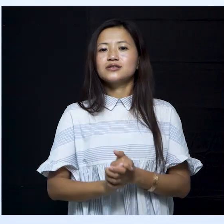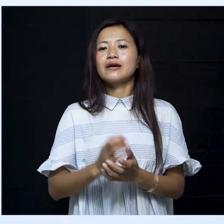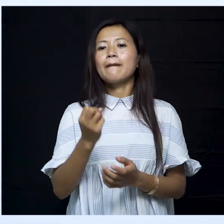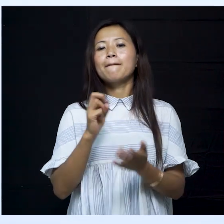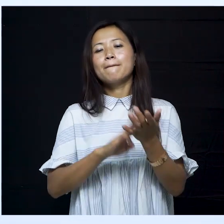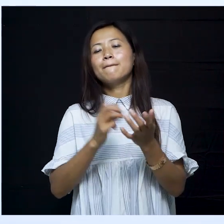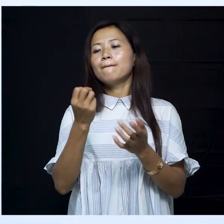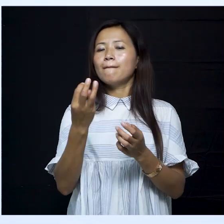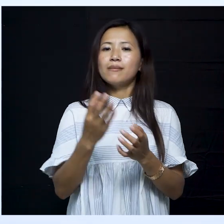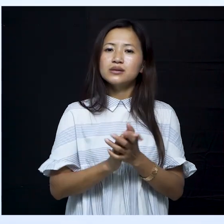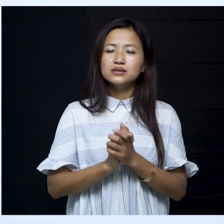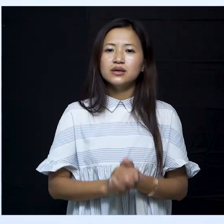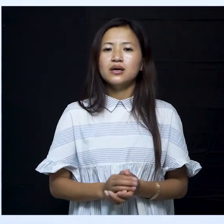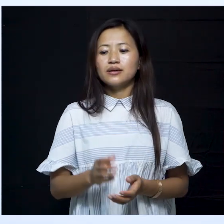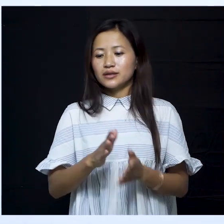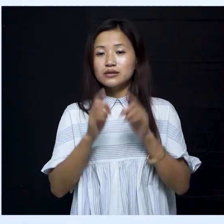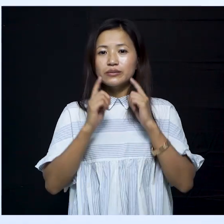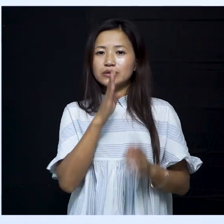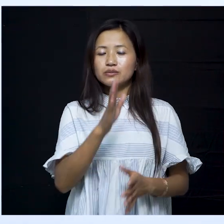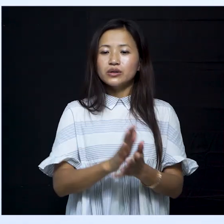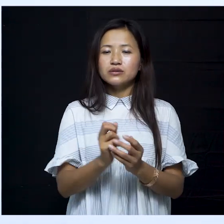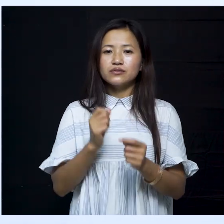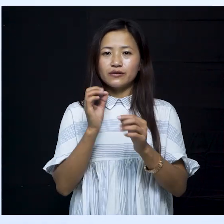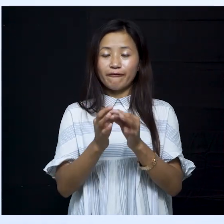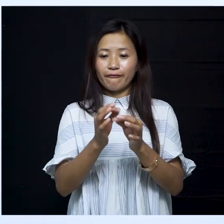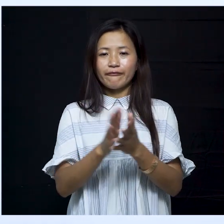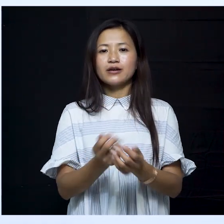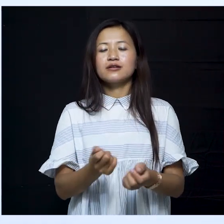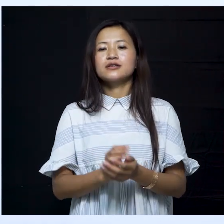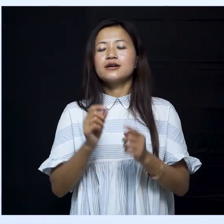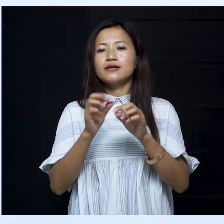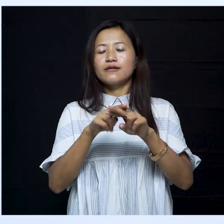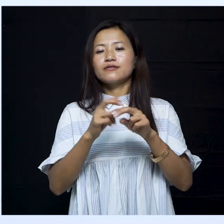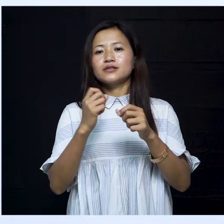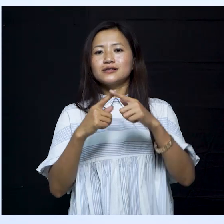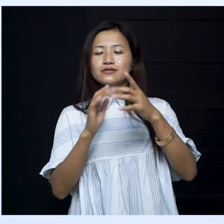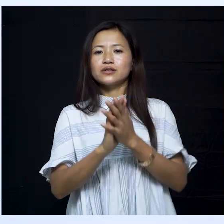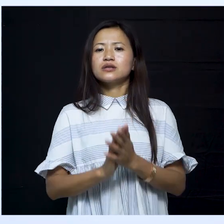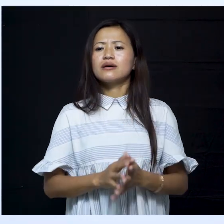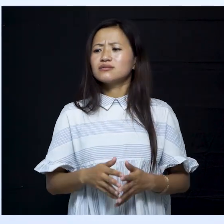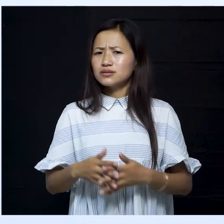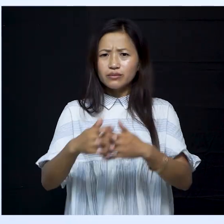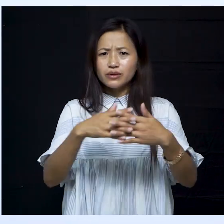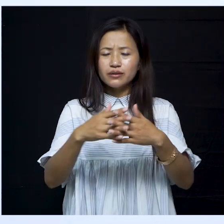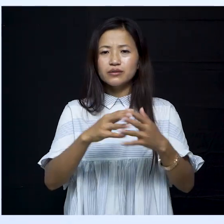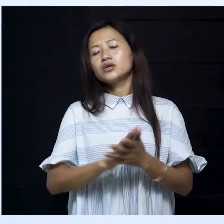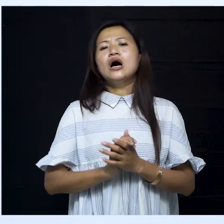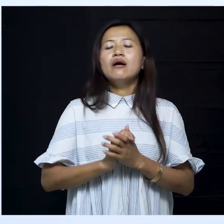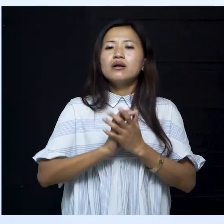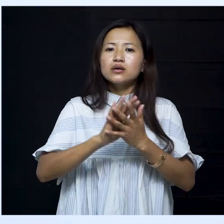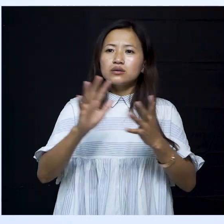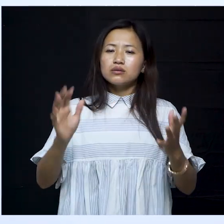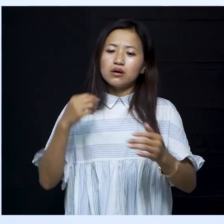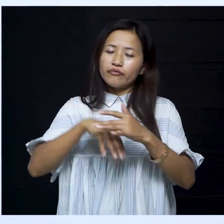brought about because of the fact that American English, in a very humorous way, R.K. Narayan said that it